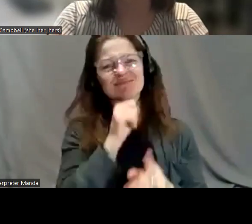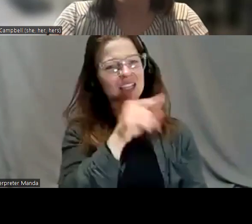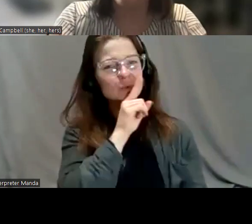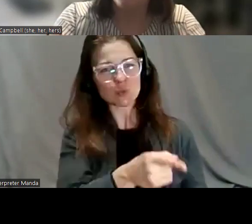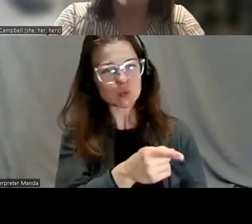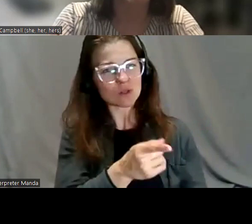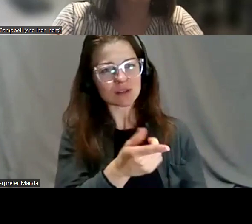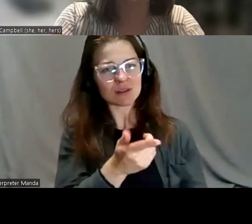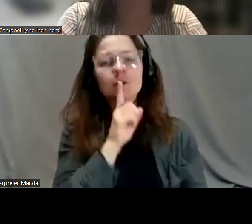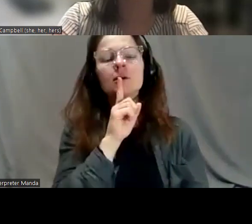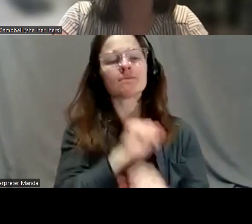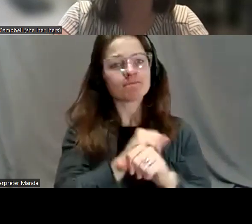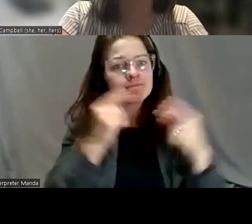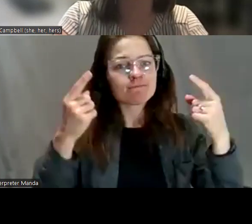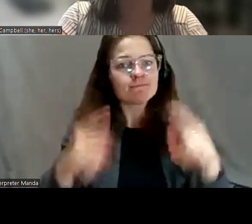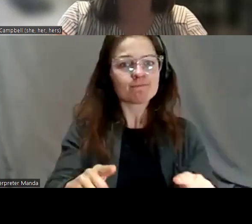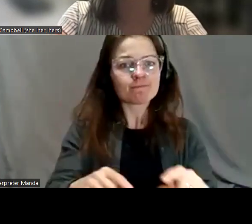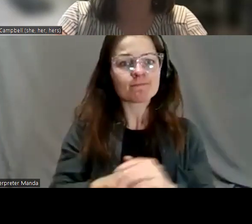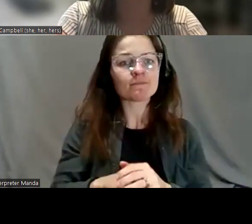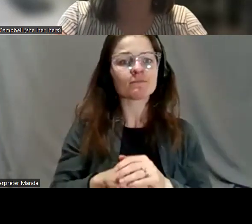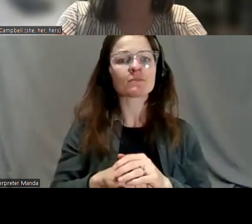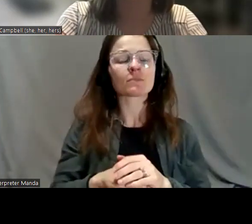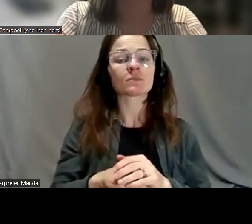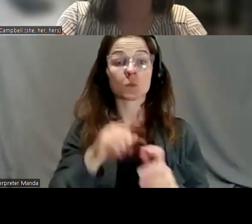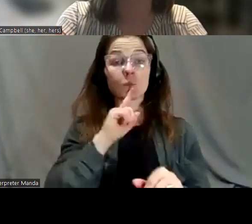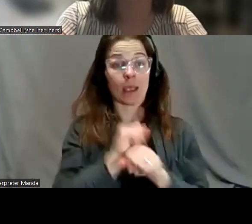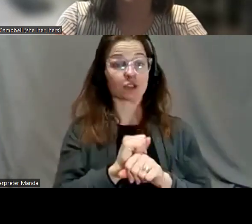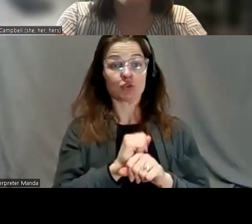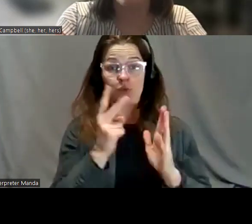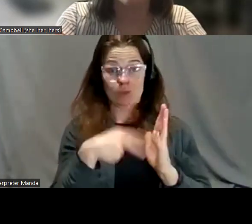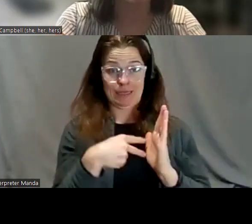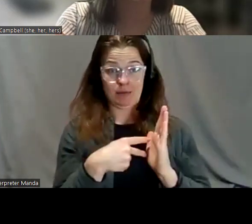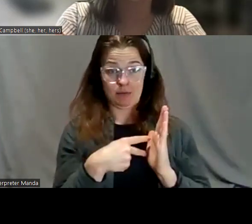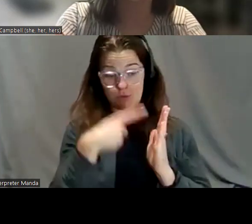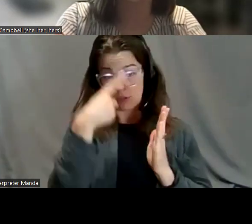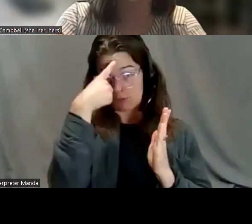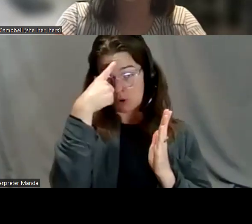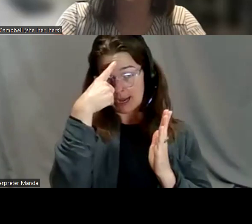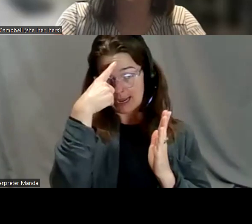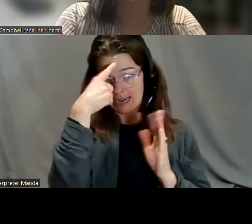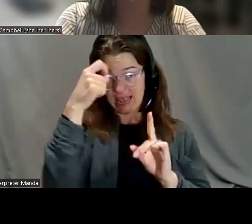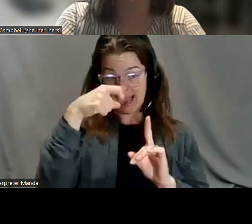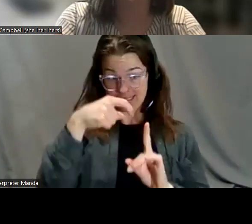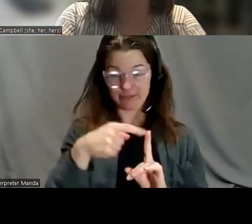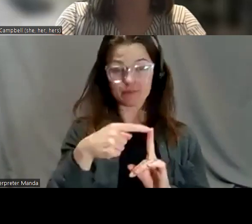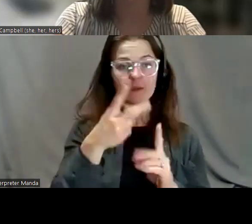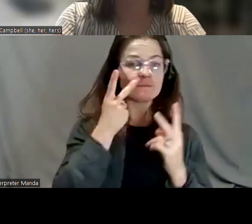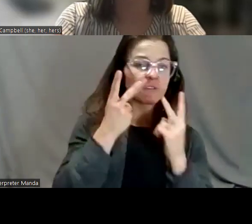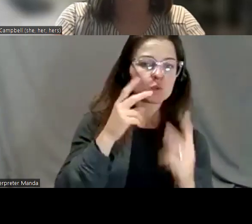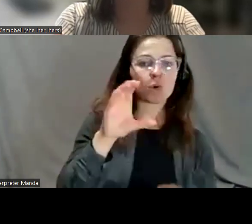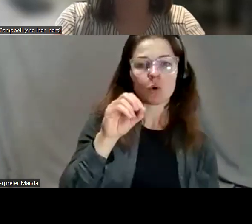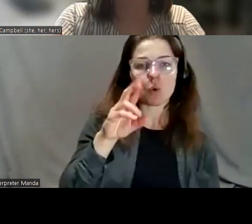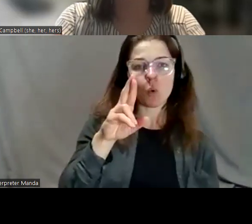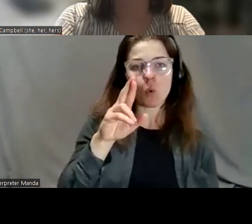actually happens is that when you read, the parts of your brain that are activated are not just the visual cortex, so